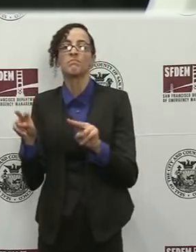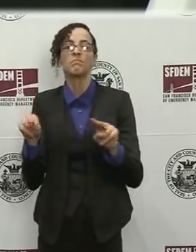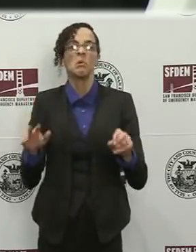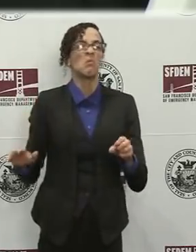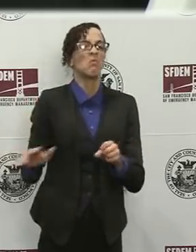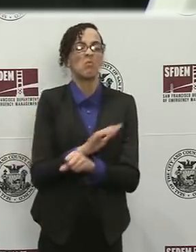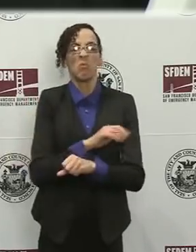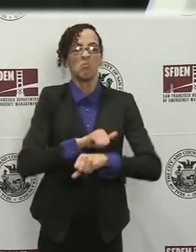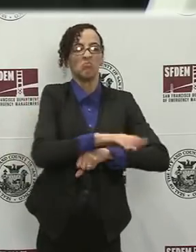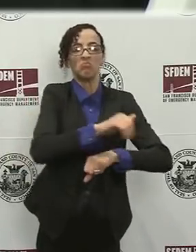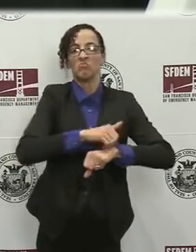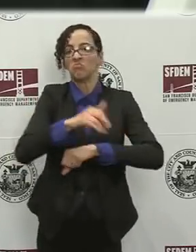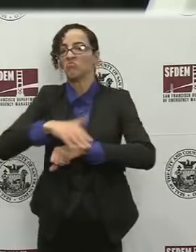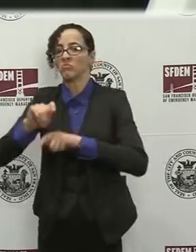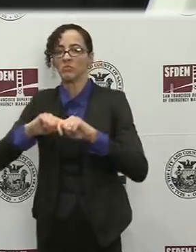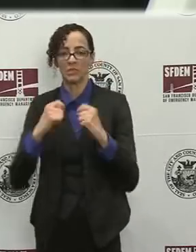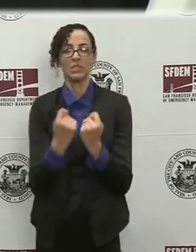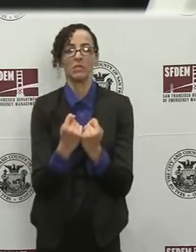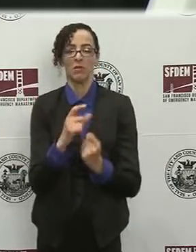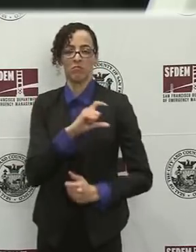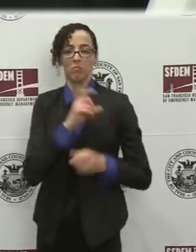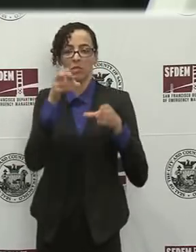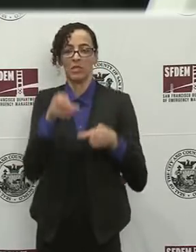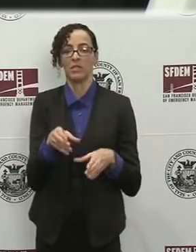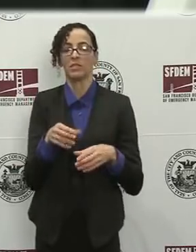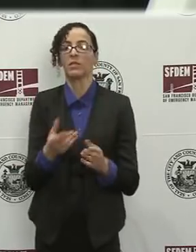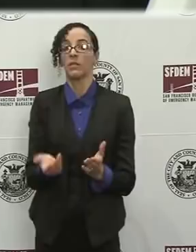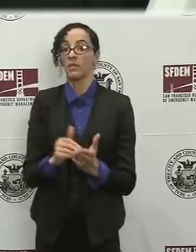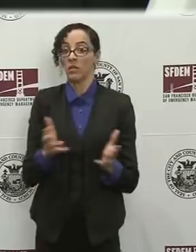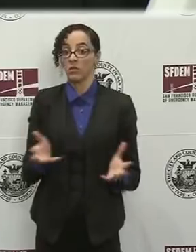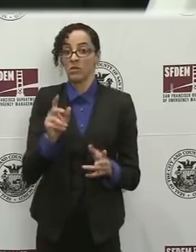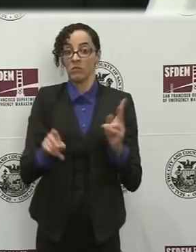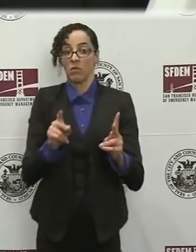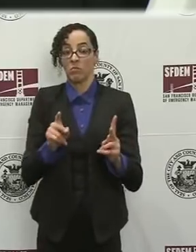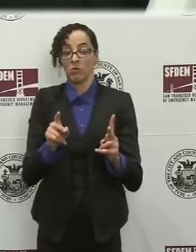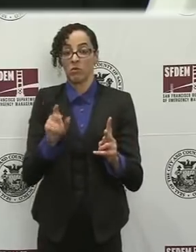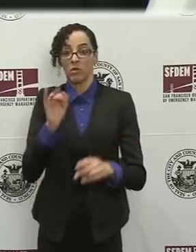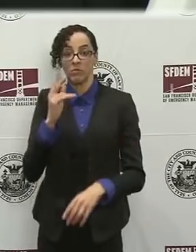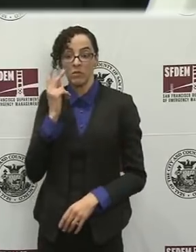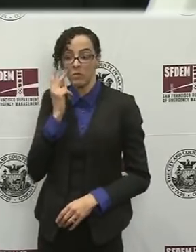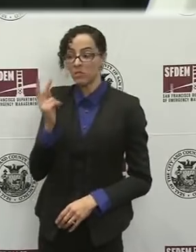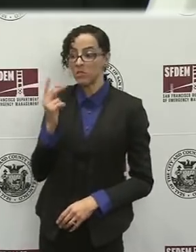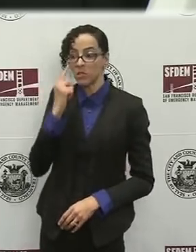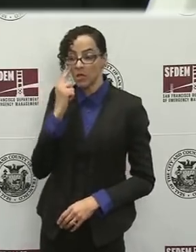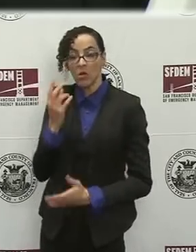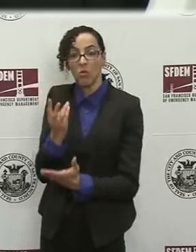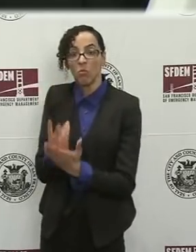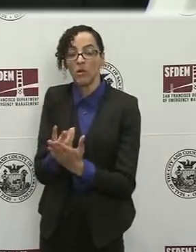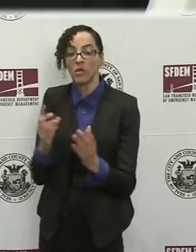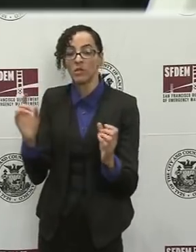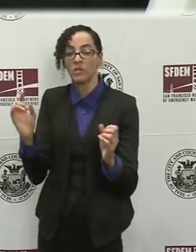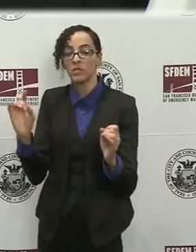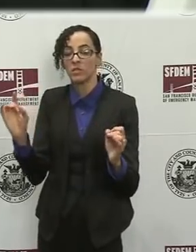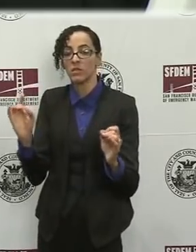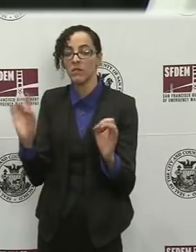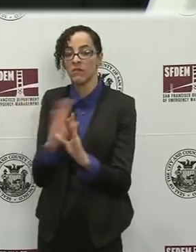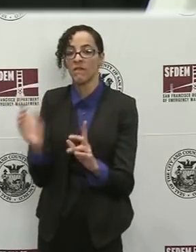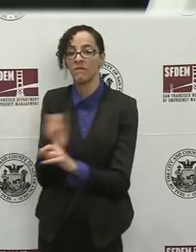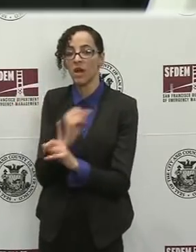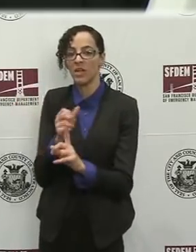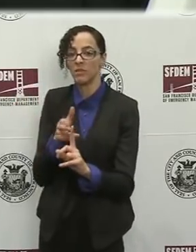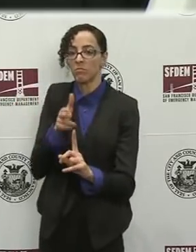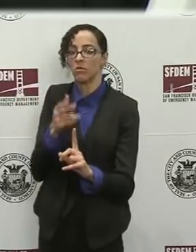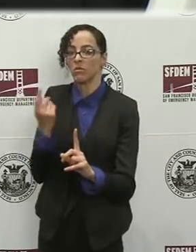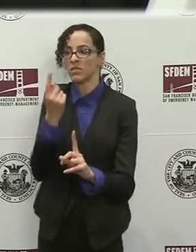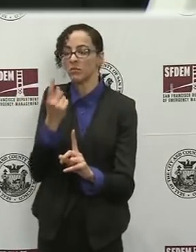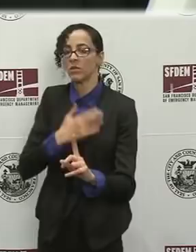report crimes when they see them. If it's a violent crime, please call 911 and we will respond as we always do. If